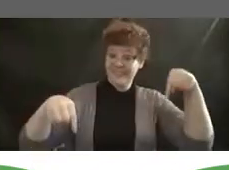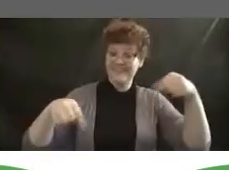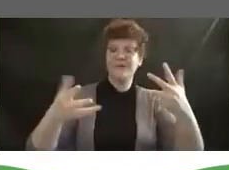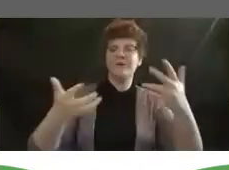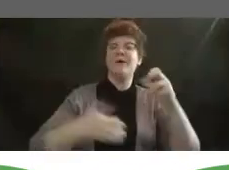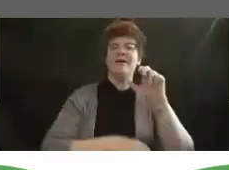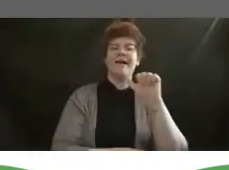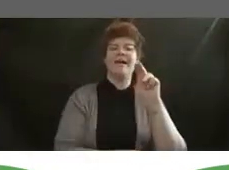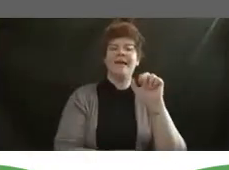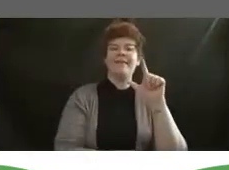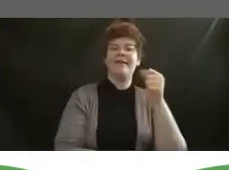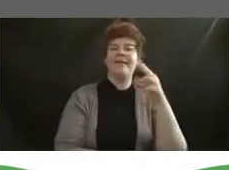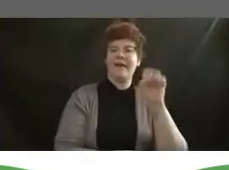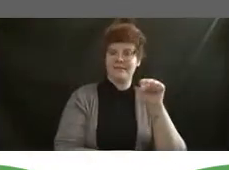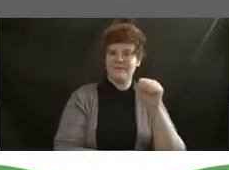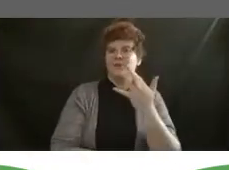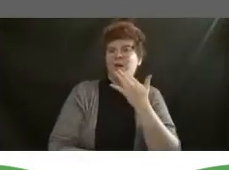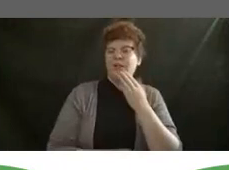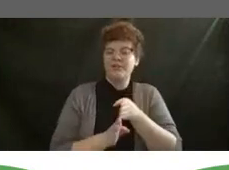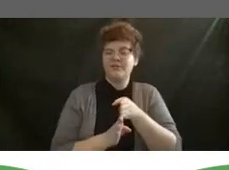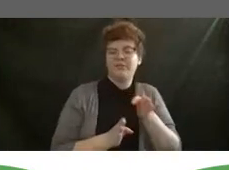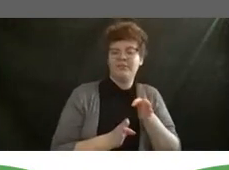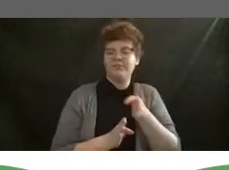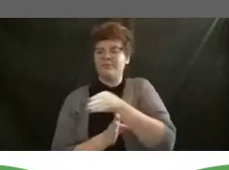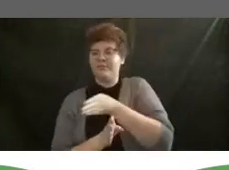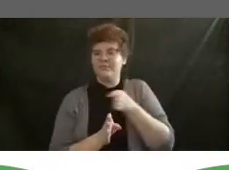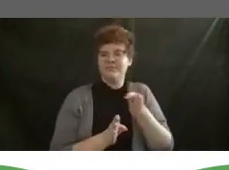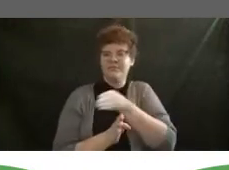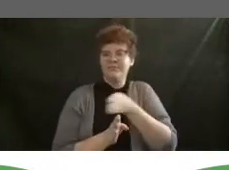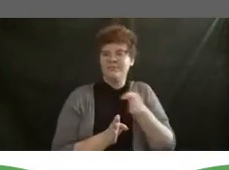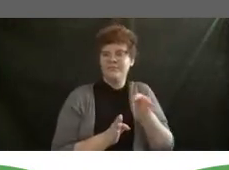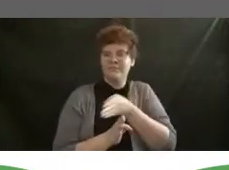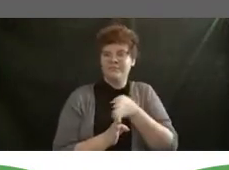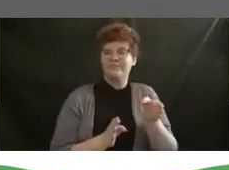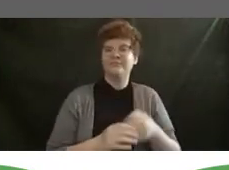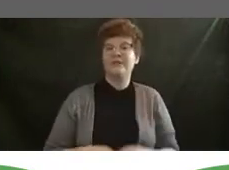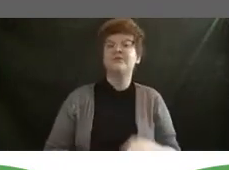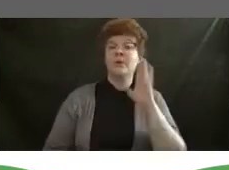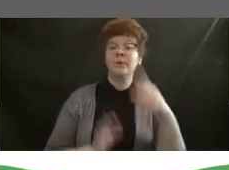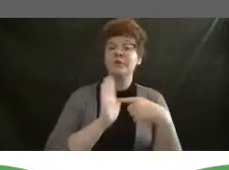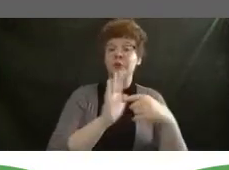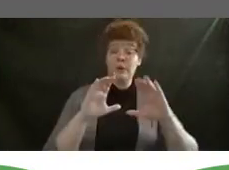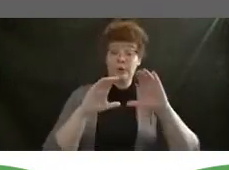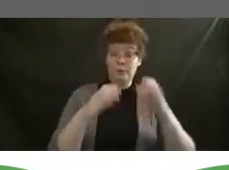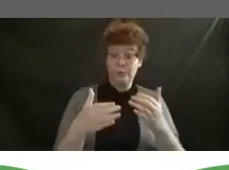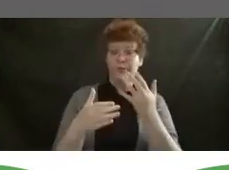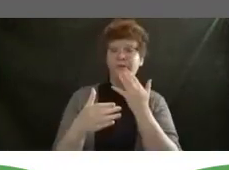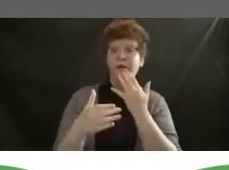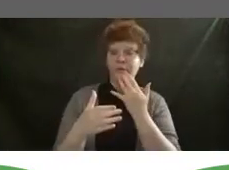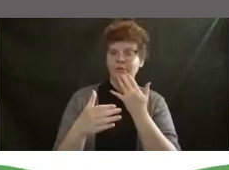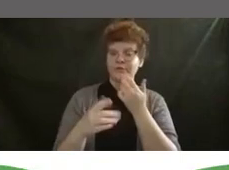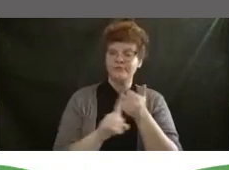colors. And so now it takes and it automatically creates a group of colors for us that are